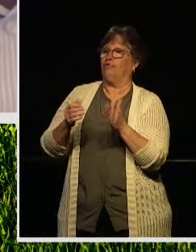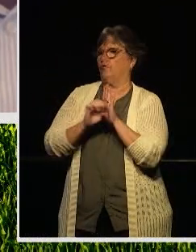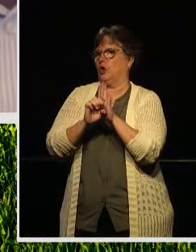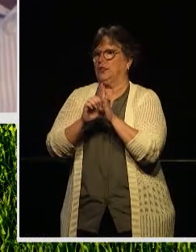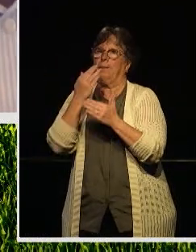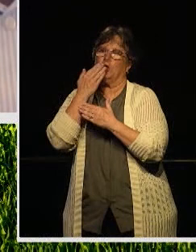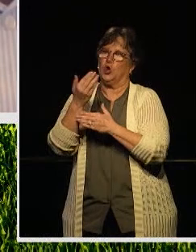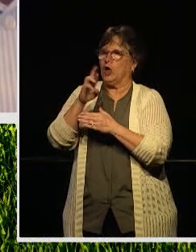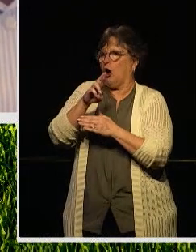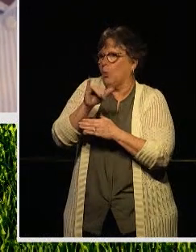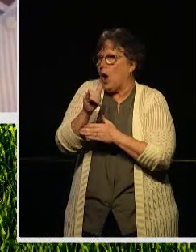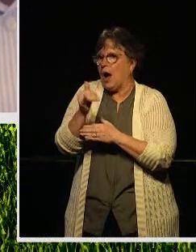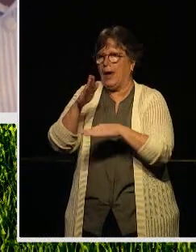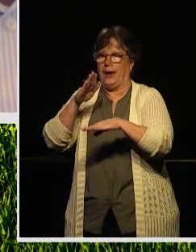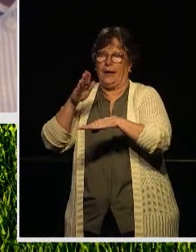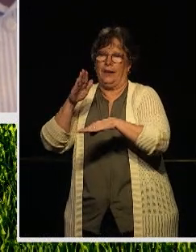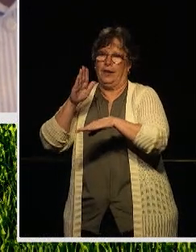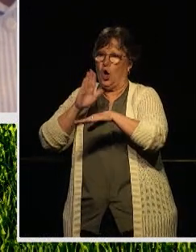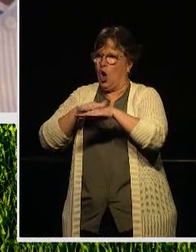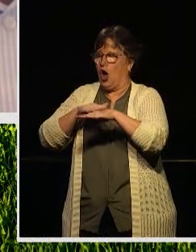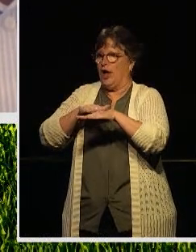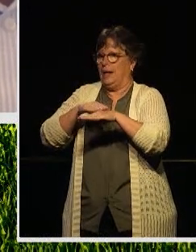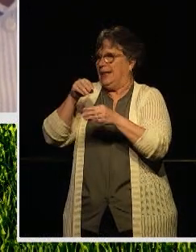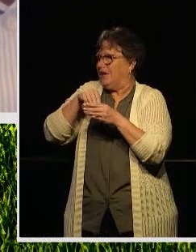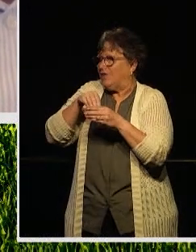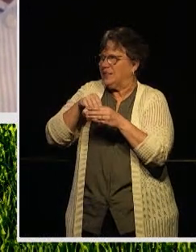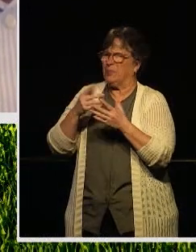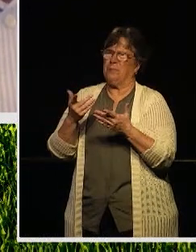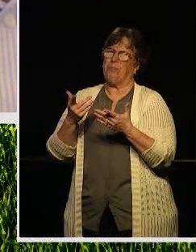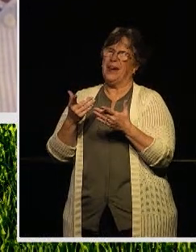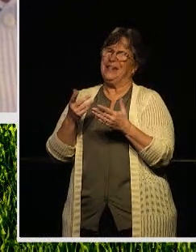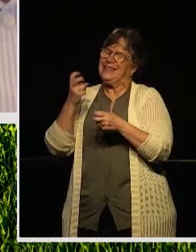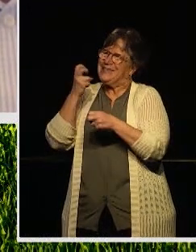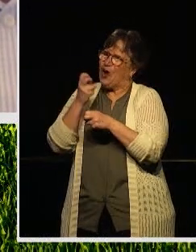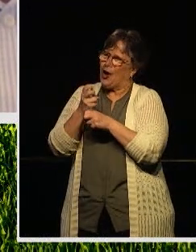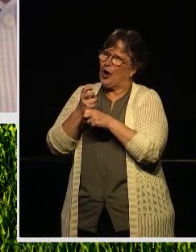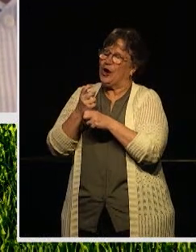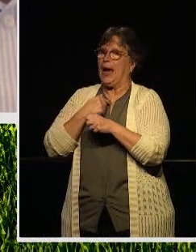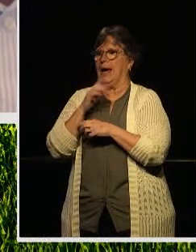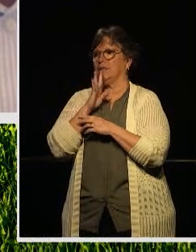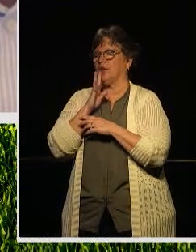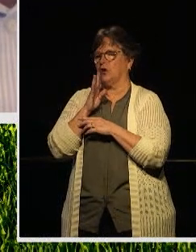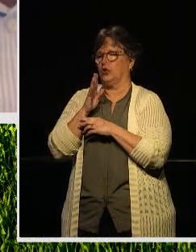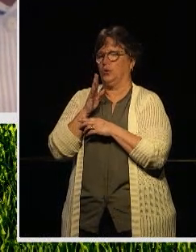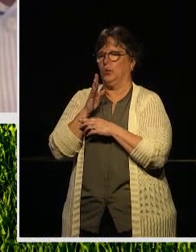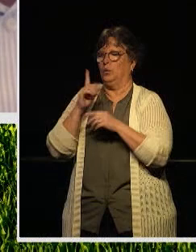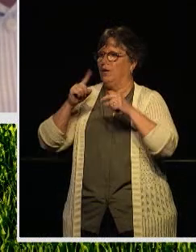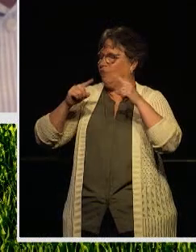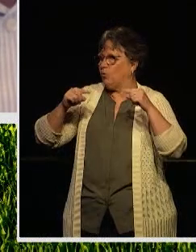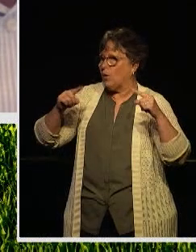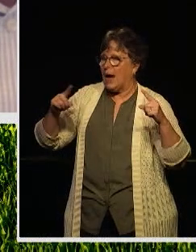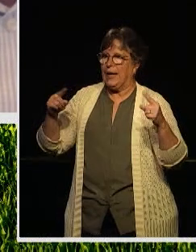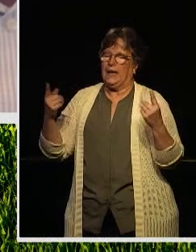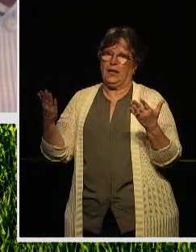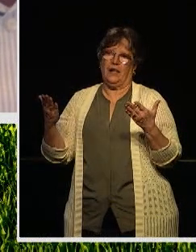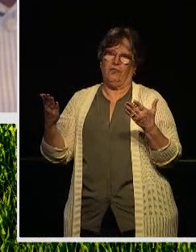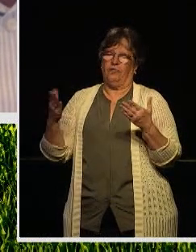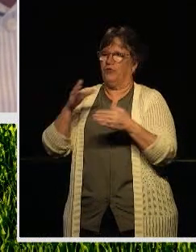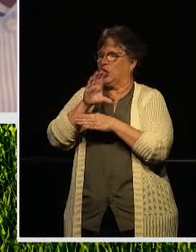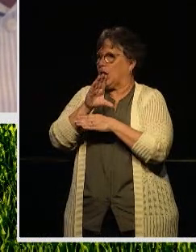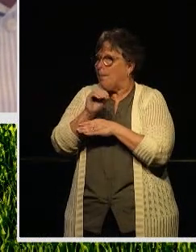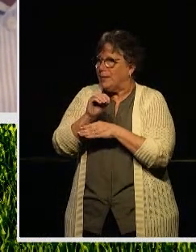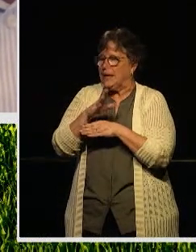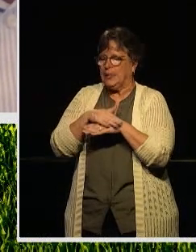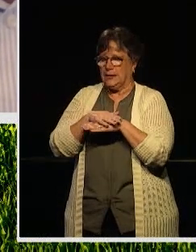the investment. Like, I find it difficult to, even I speak to a number of different startups and early stage companies in the ag tech